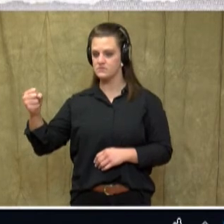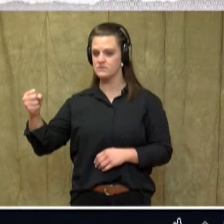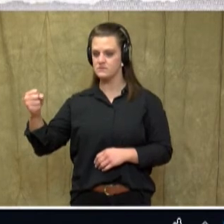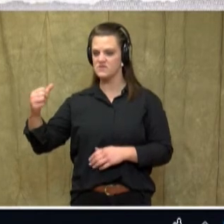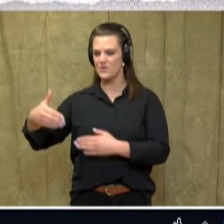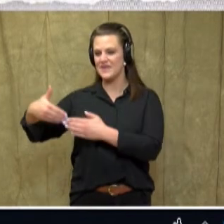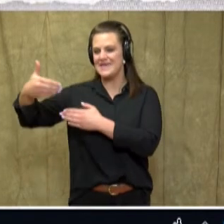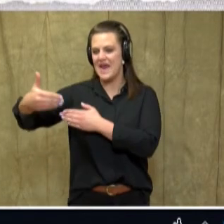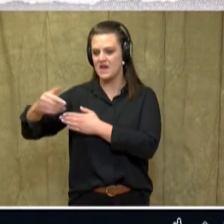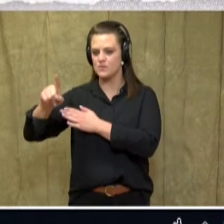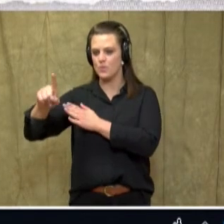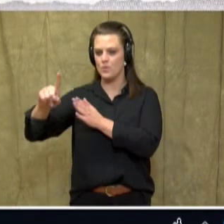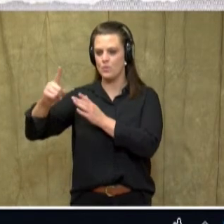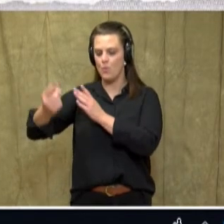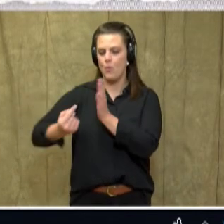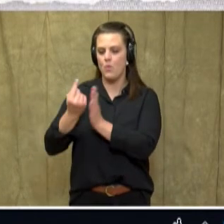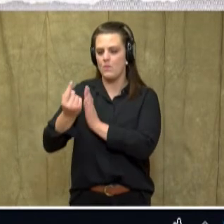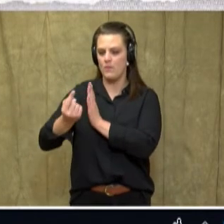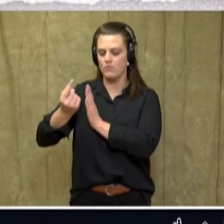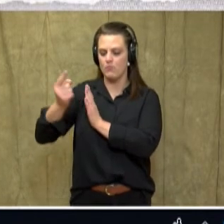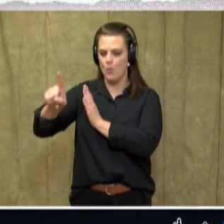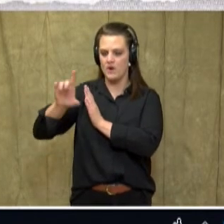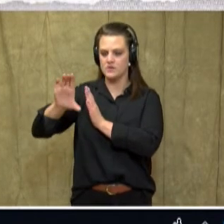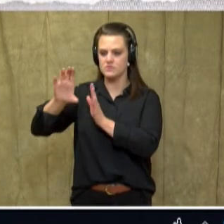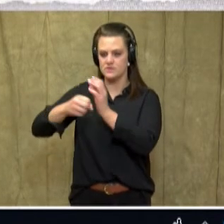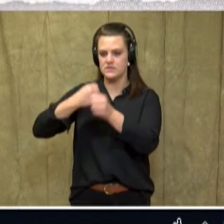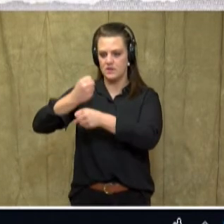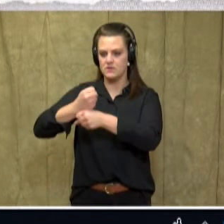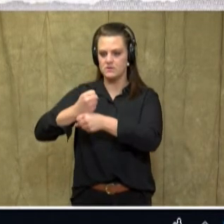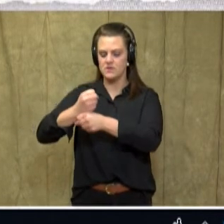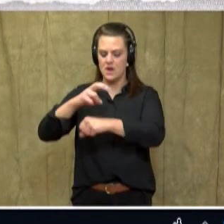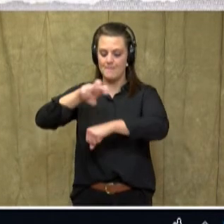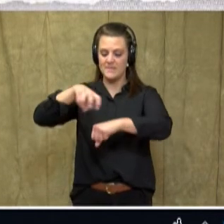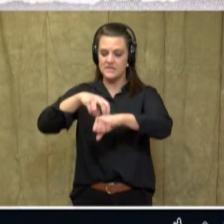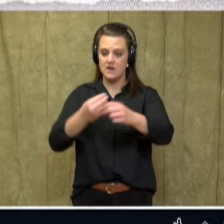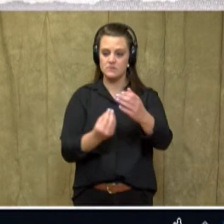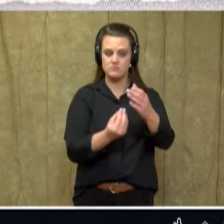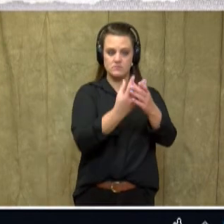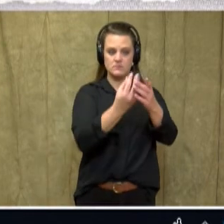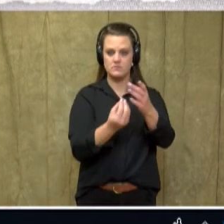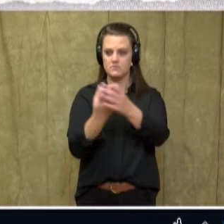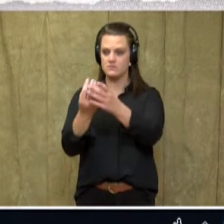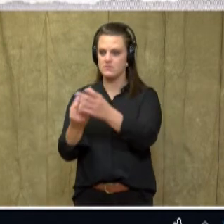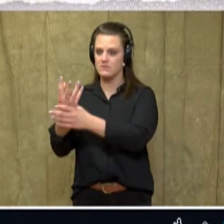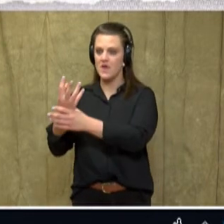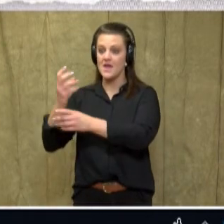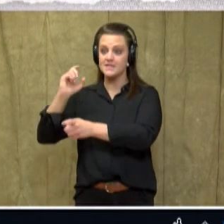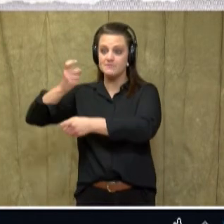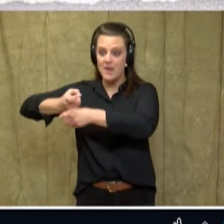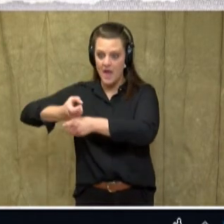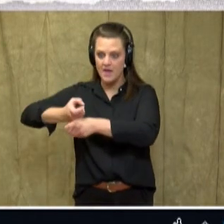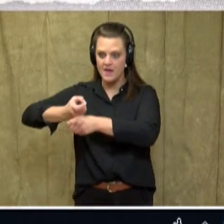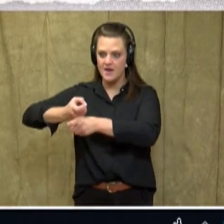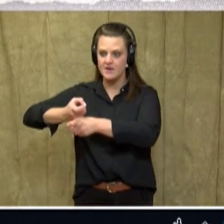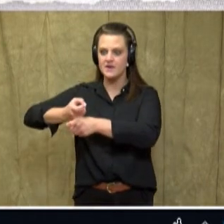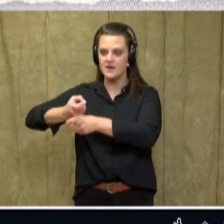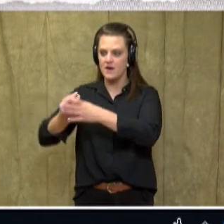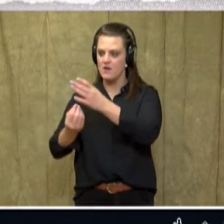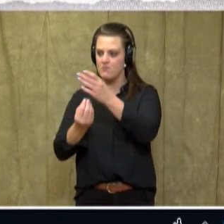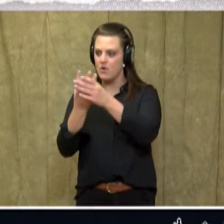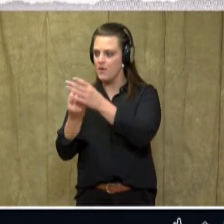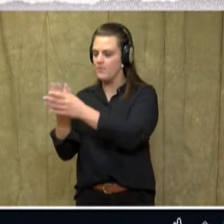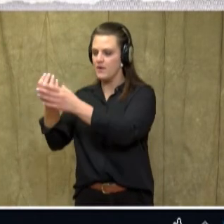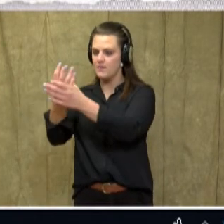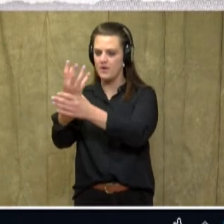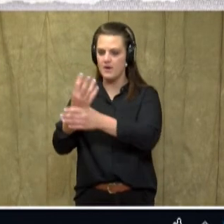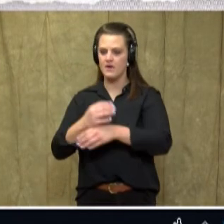years, potatoes were grown in many places in Spain. So we know that within the